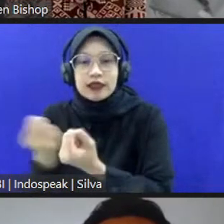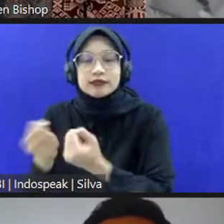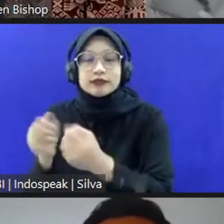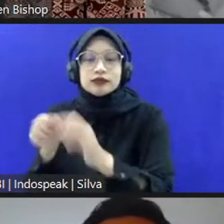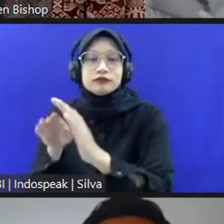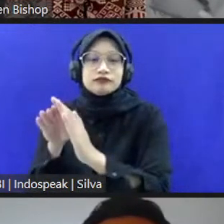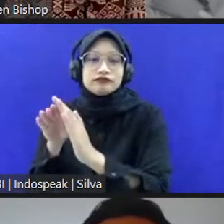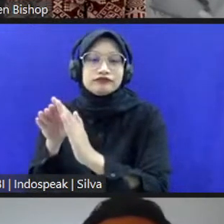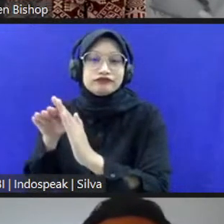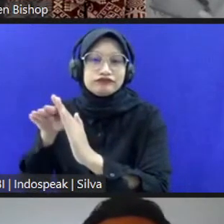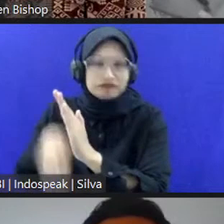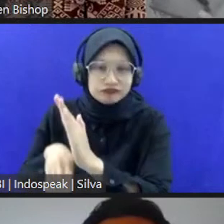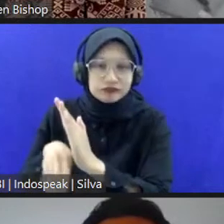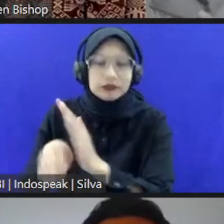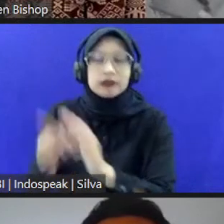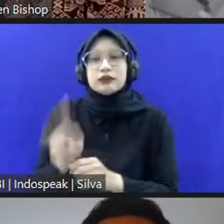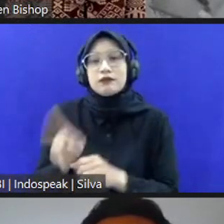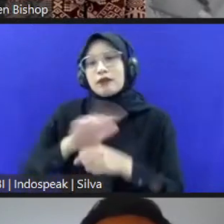could be